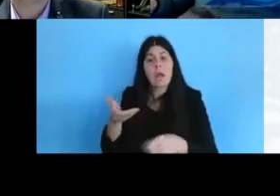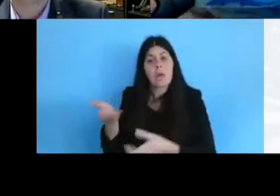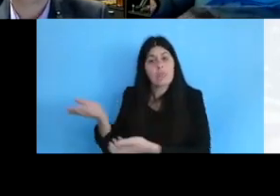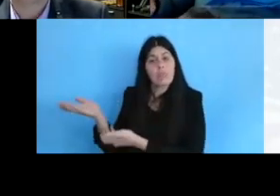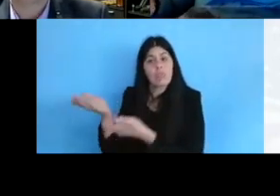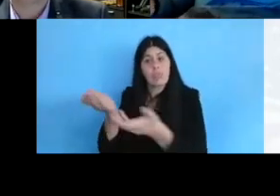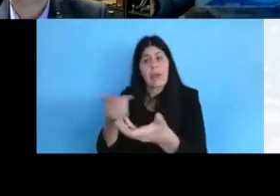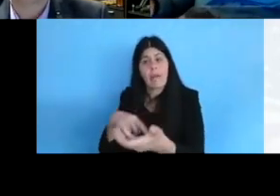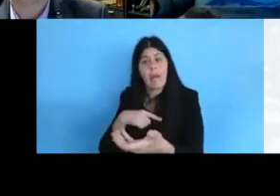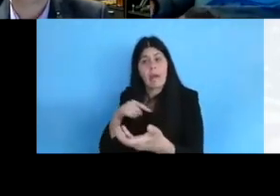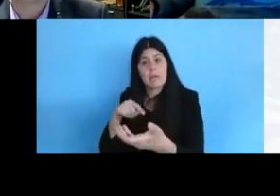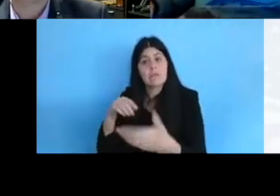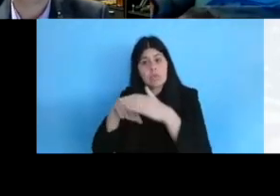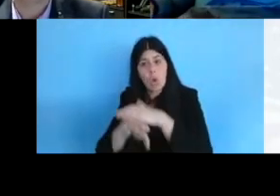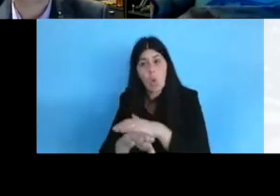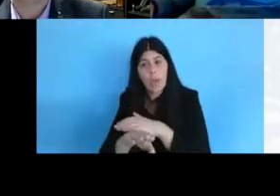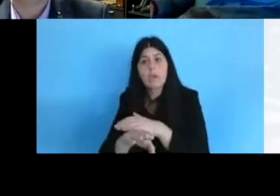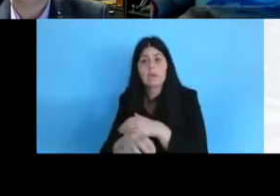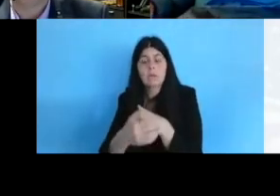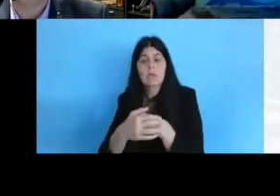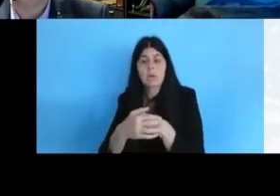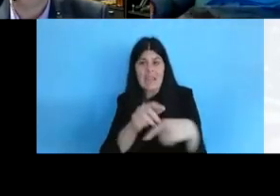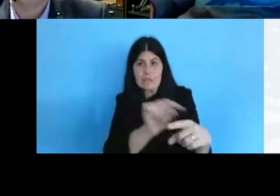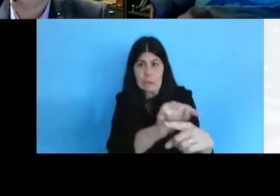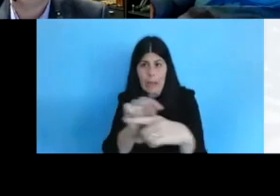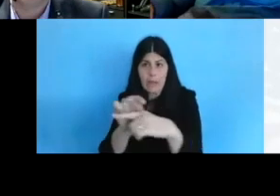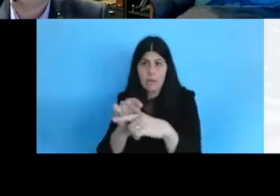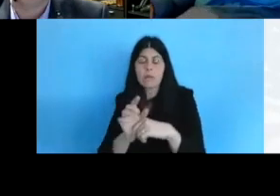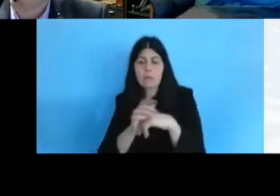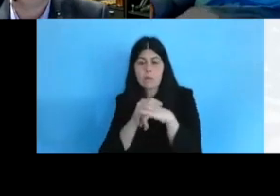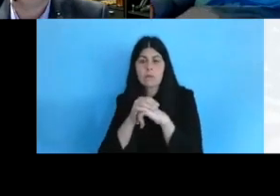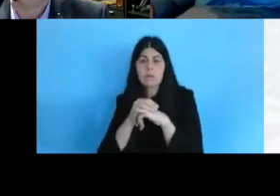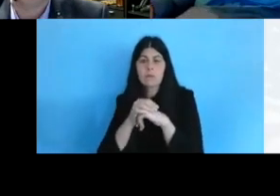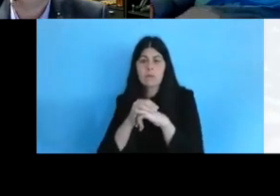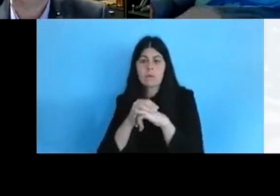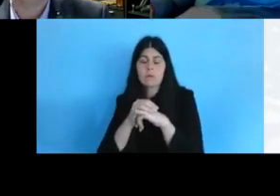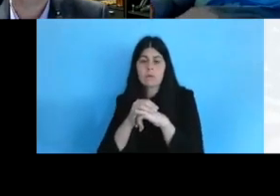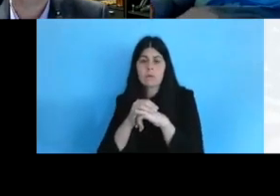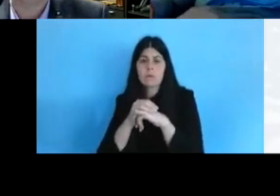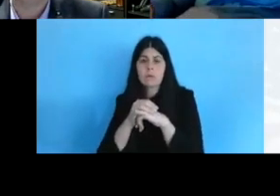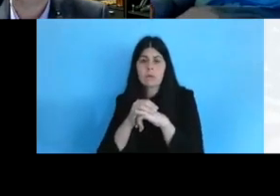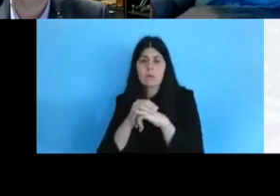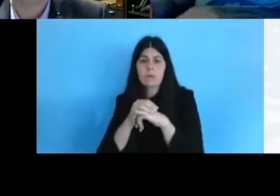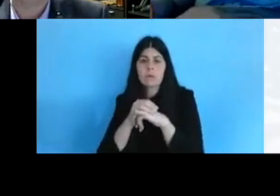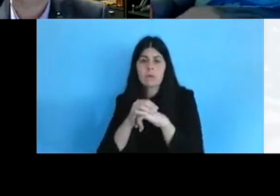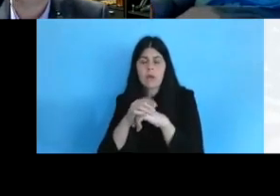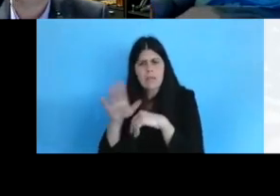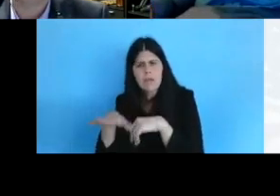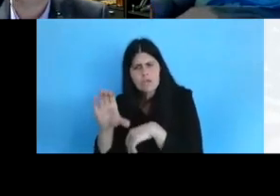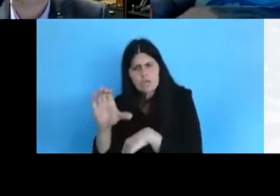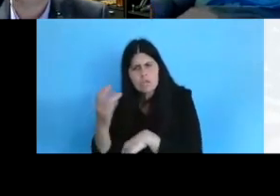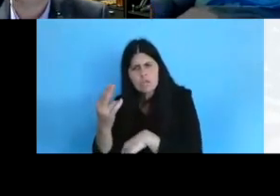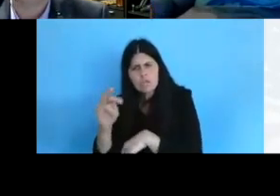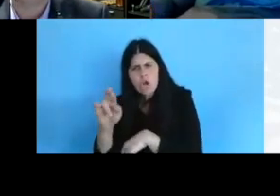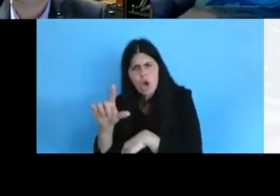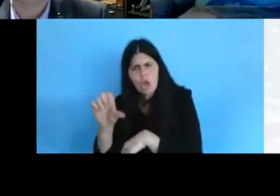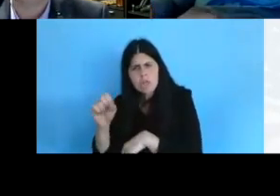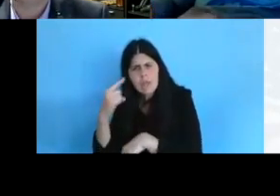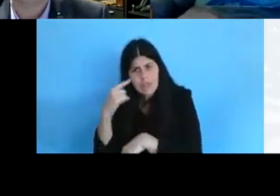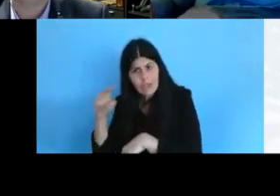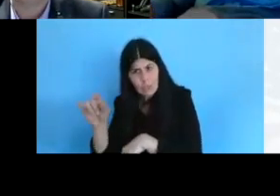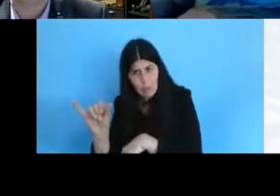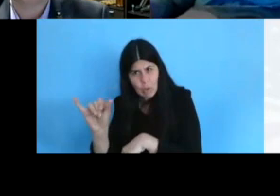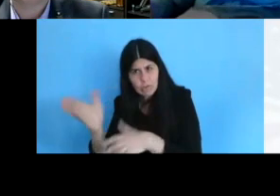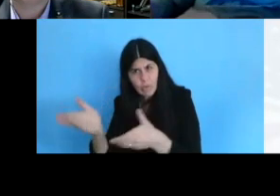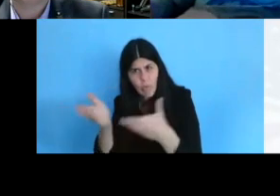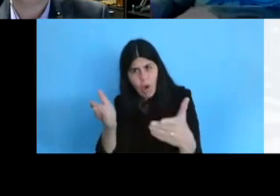I'm reasonably certain, Charles, that you also offer training. Is that correct? In some